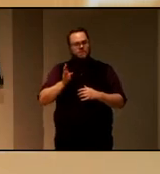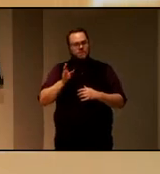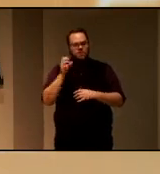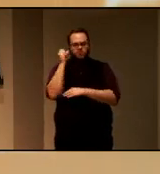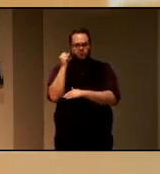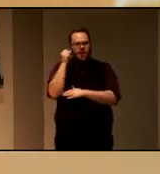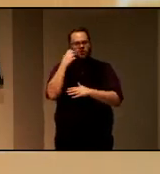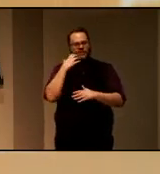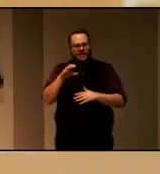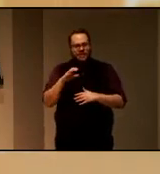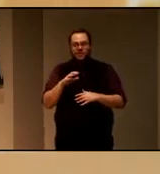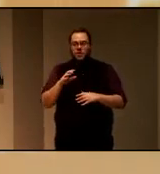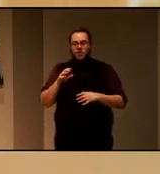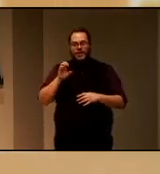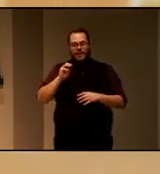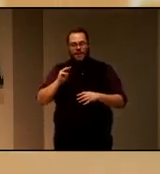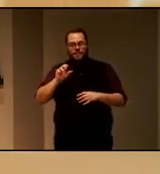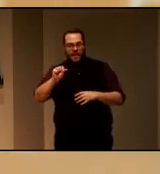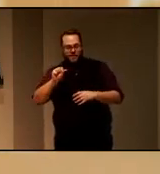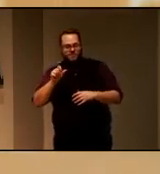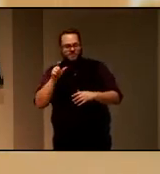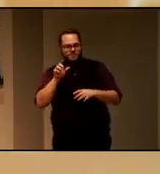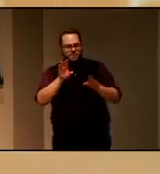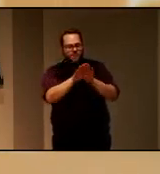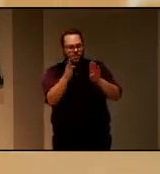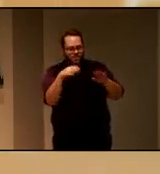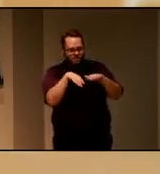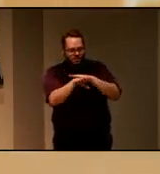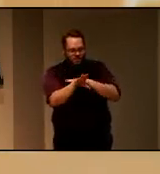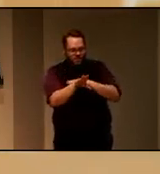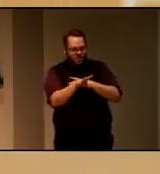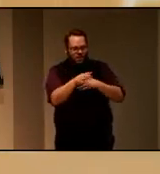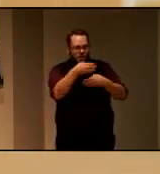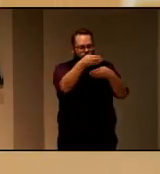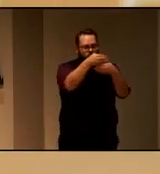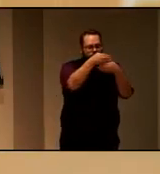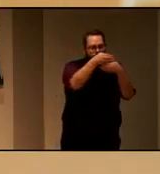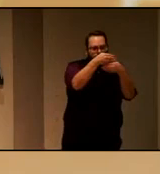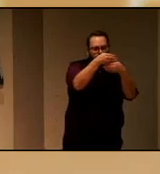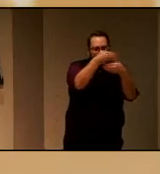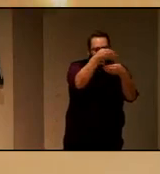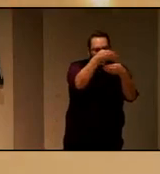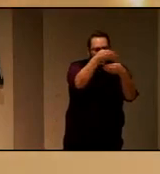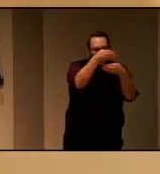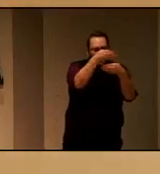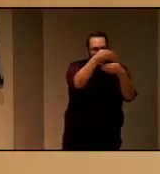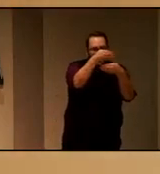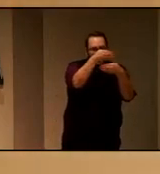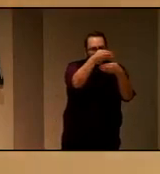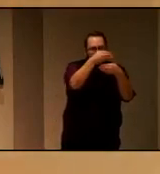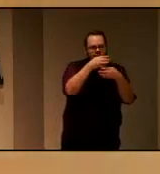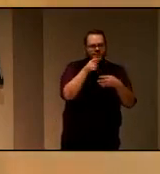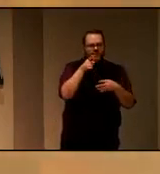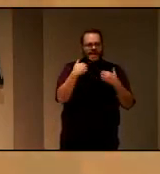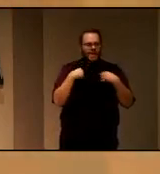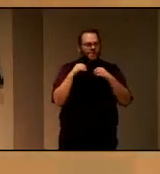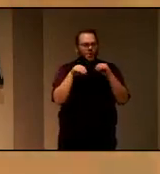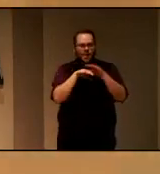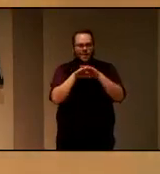in to this couple's apartment, there was a window that was partially cracked, but they had no access to other cooling.